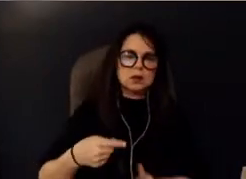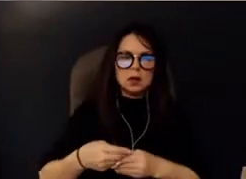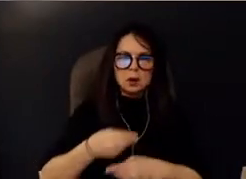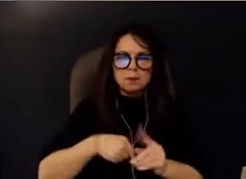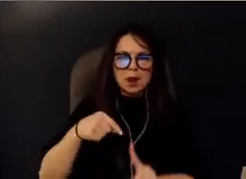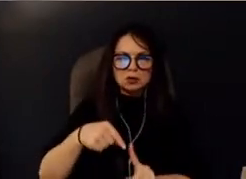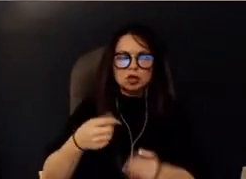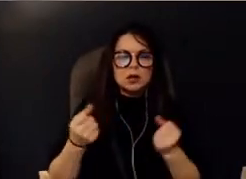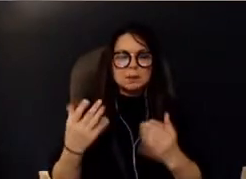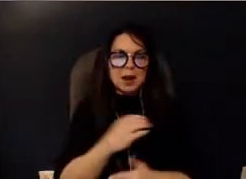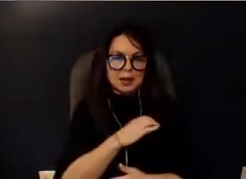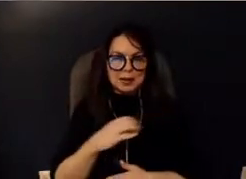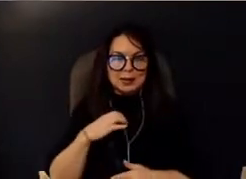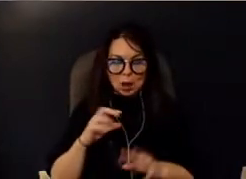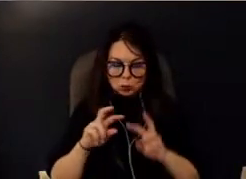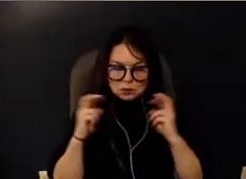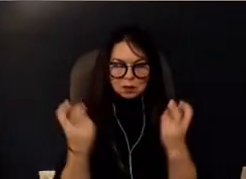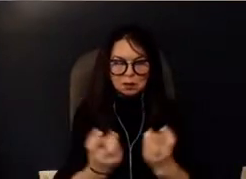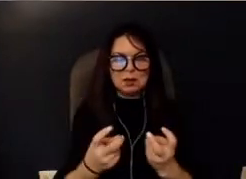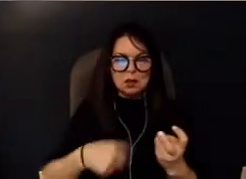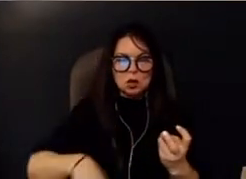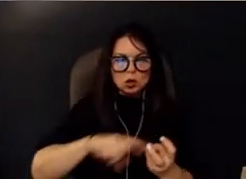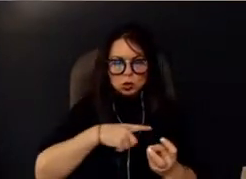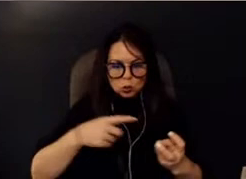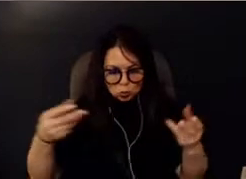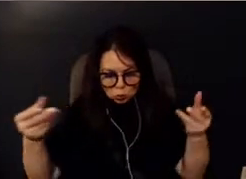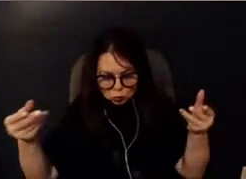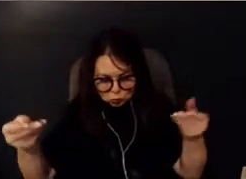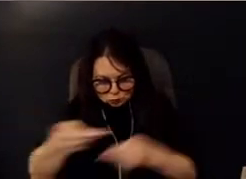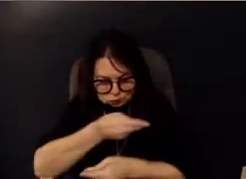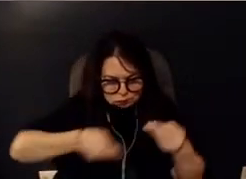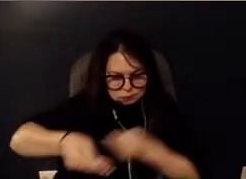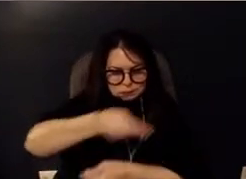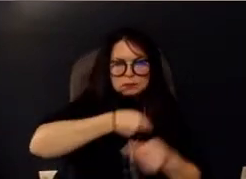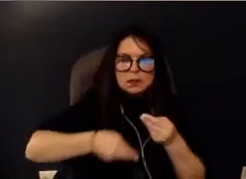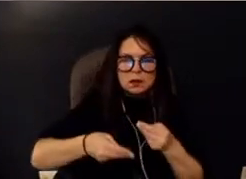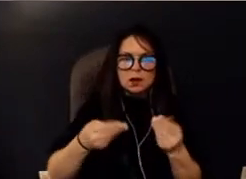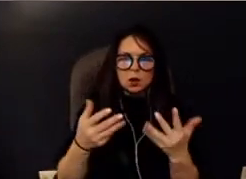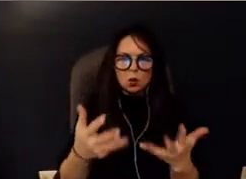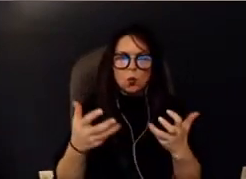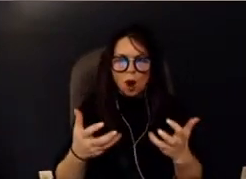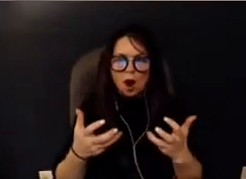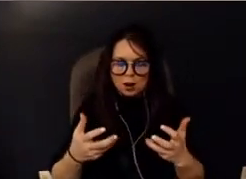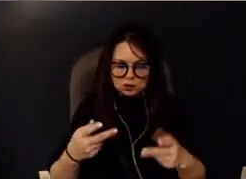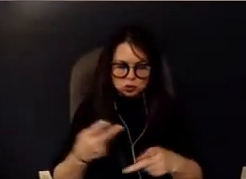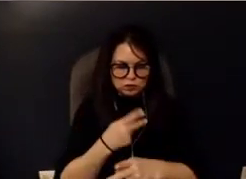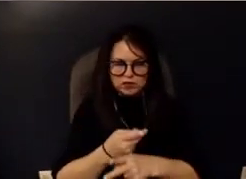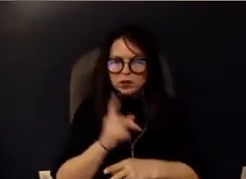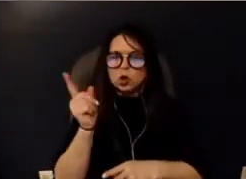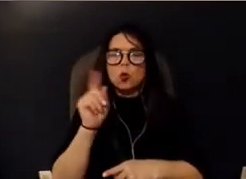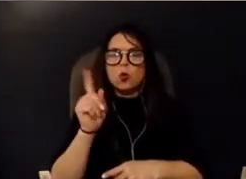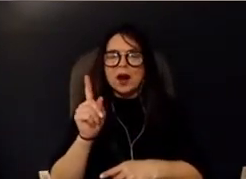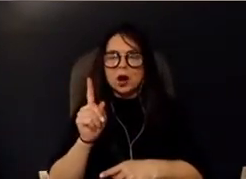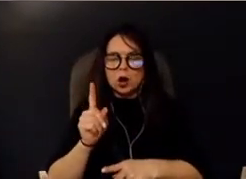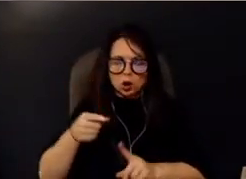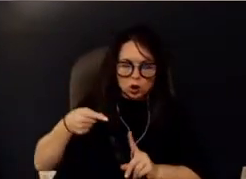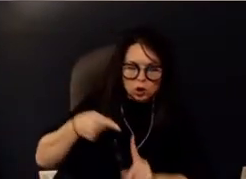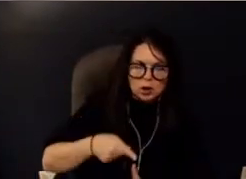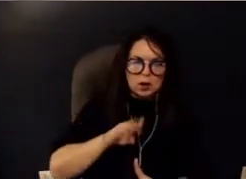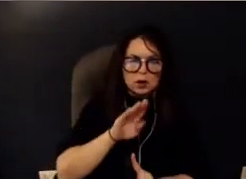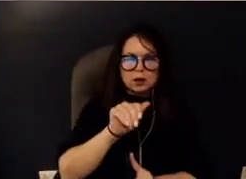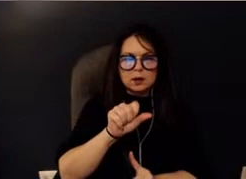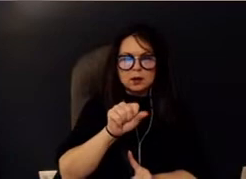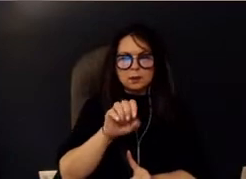to get into that base. If we reverse a decision that was